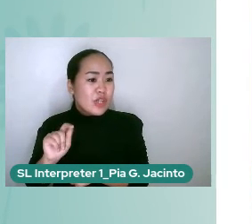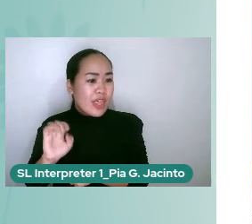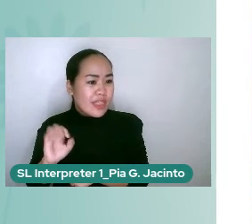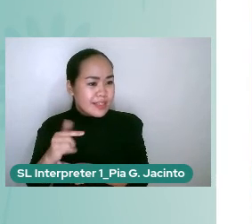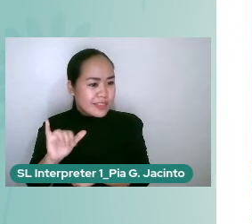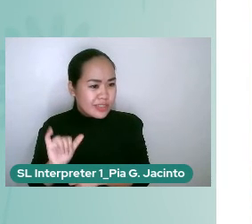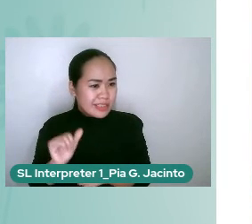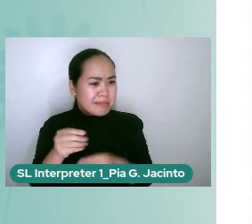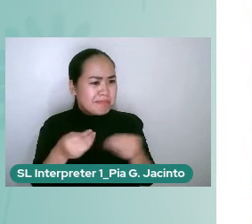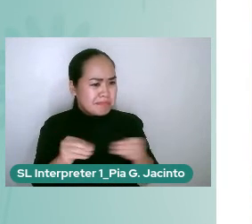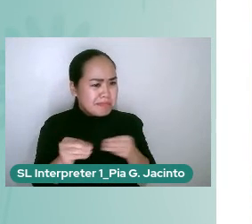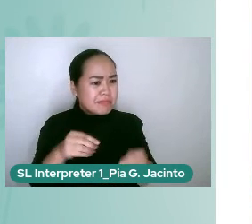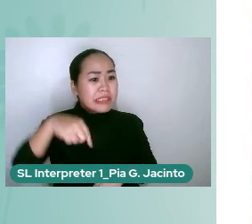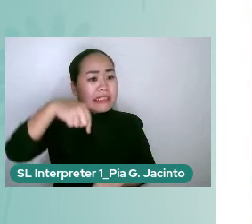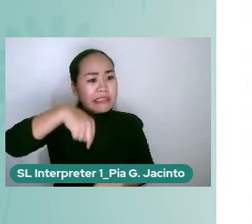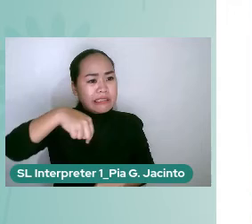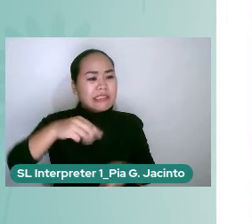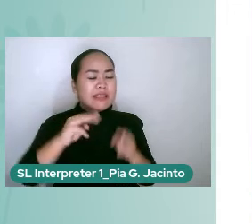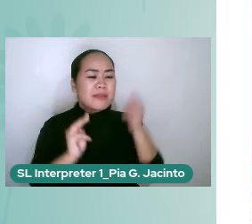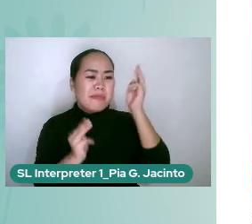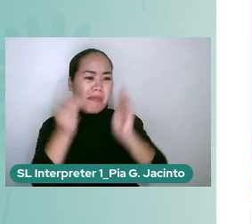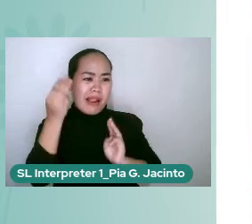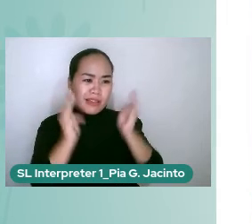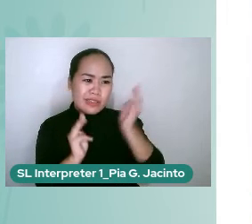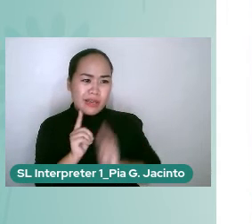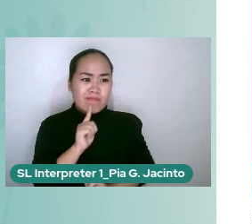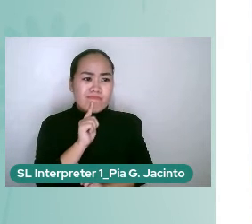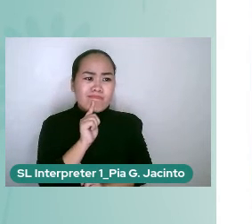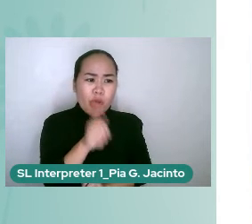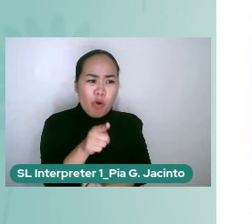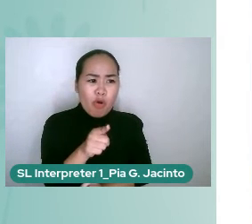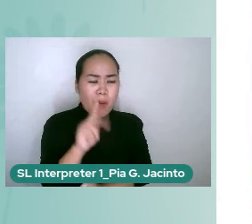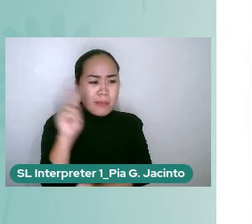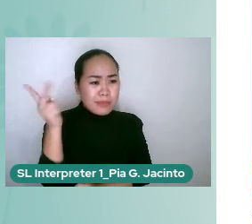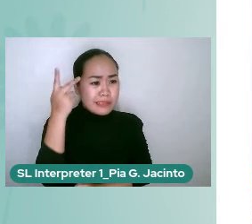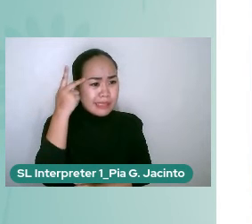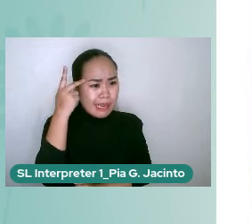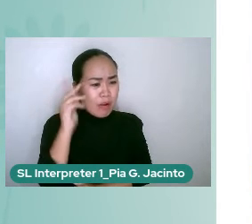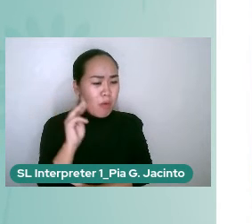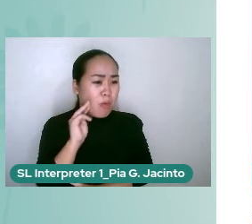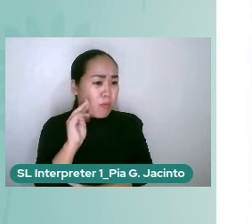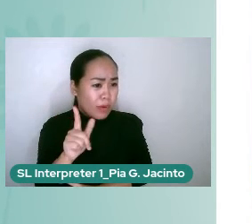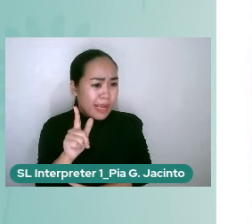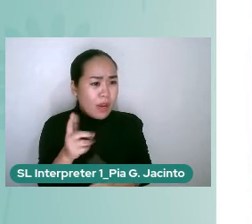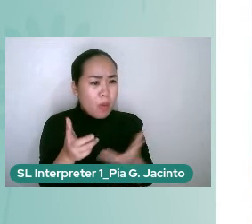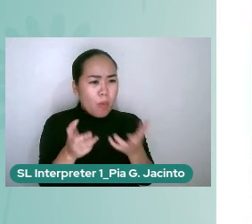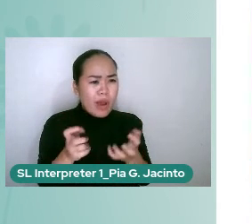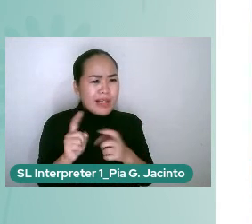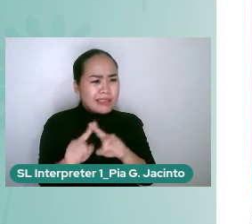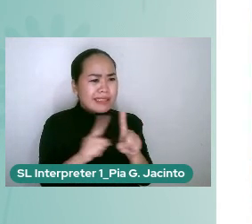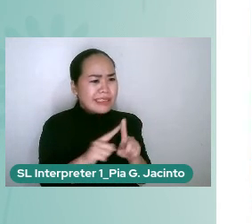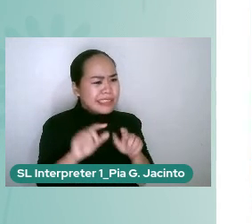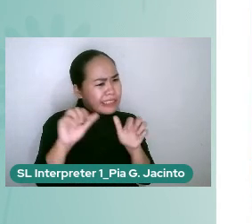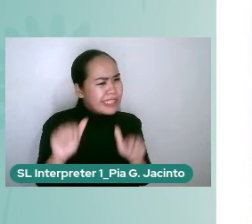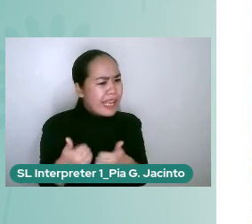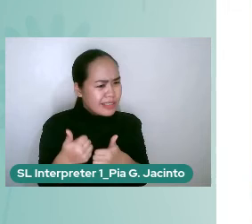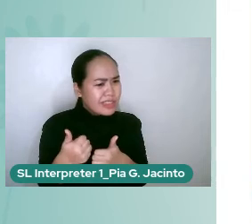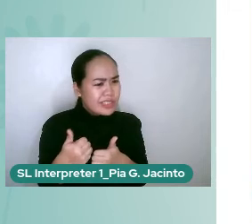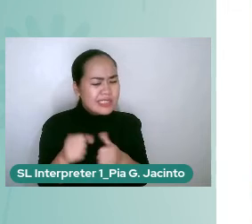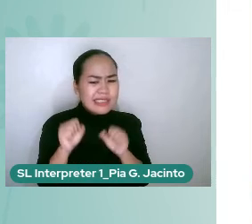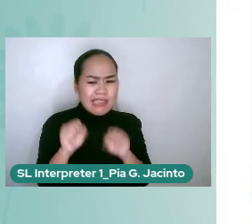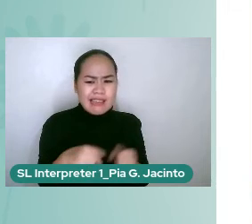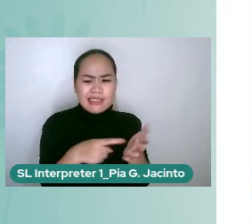Malaysia. Now, political will is one thing, but rolling it on the ground come with different challenges which requires us to